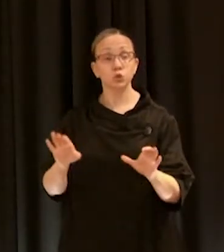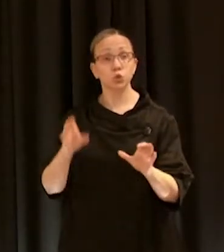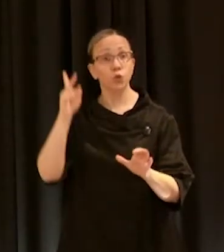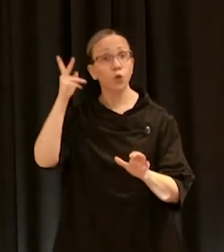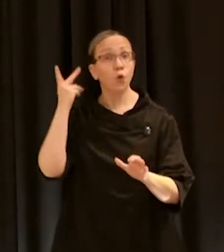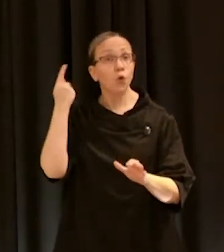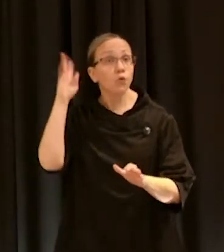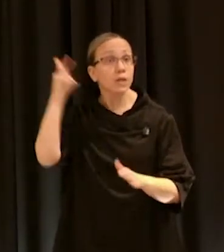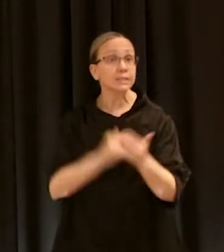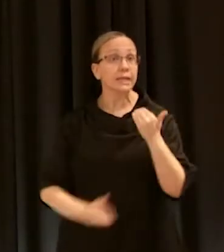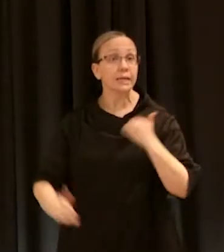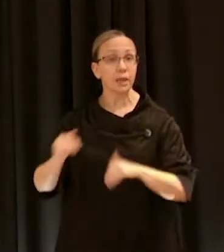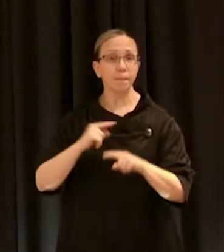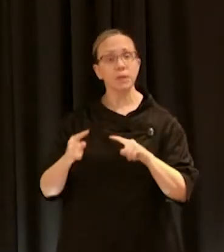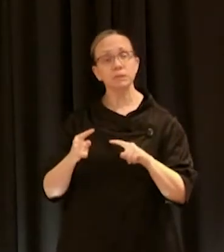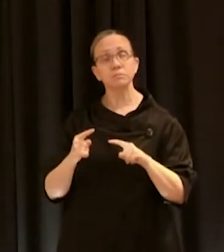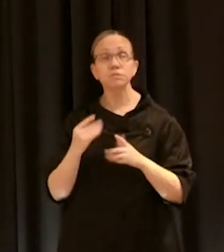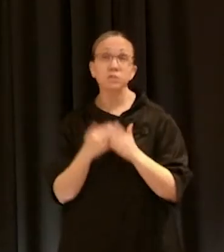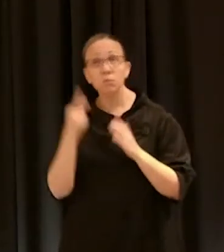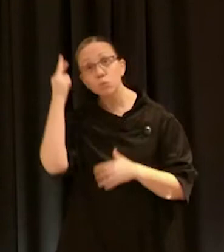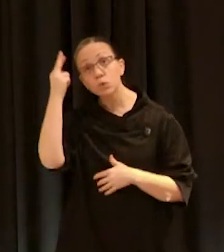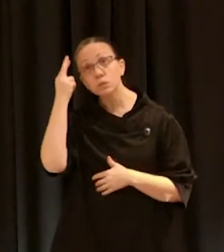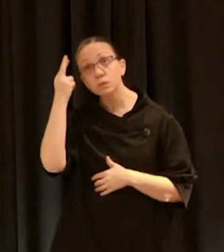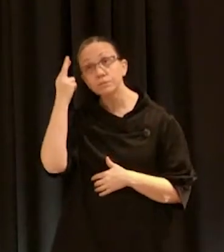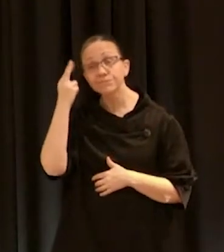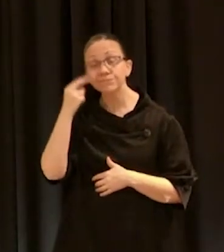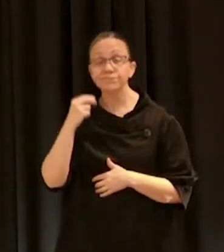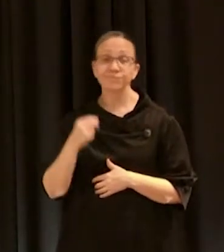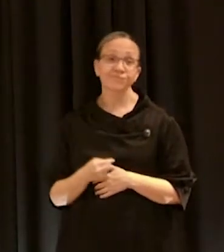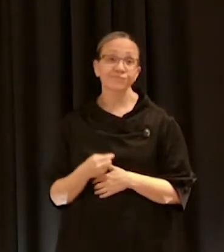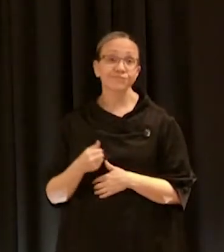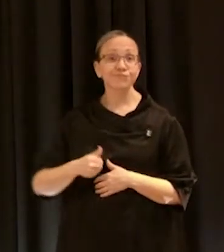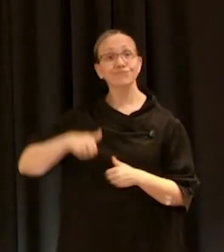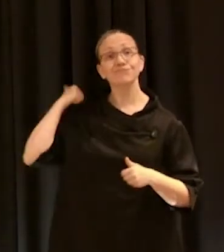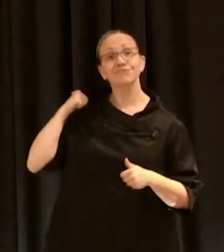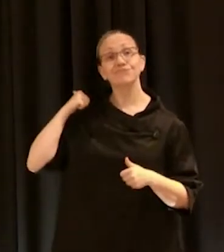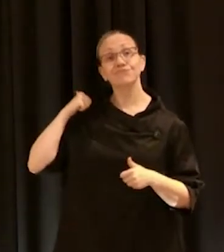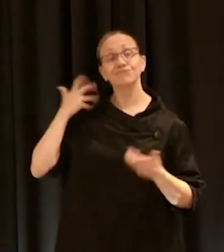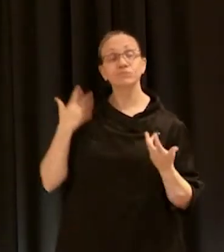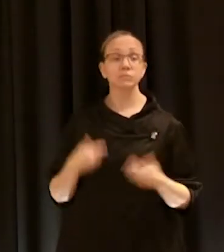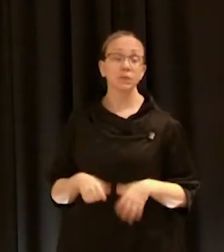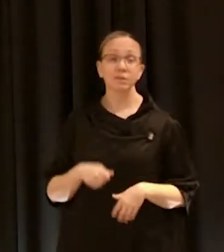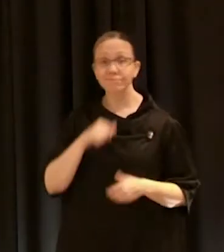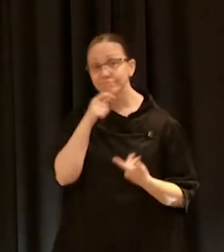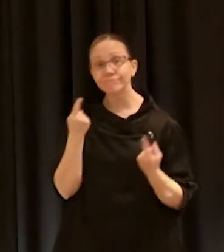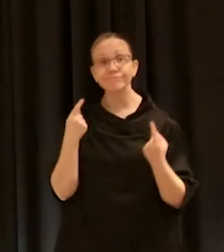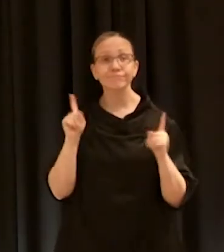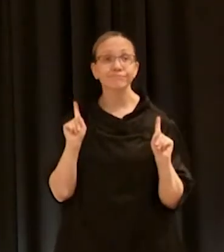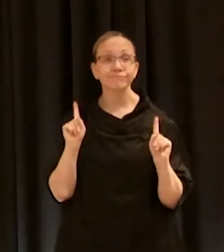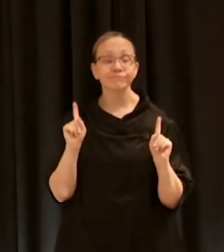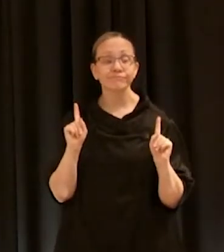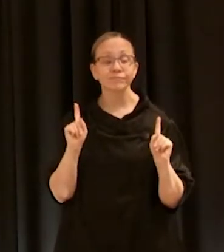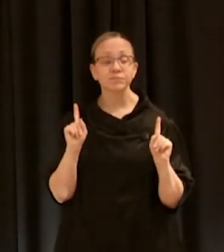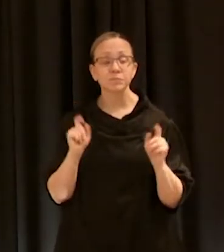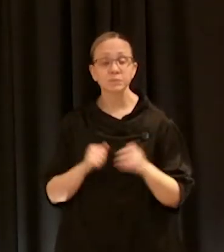the kingdom of God. But for some reason or another, we do not do it, or we do not do it to the fullest extent that it could be done.